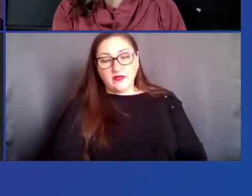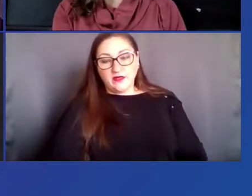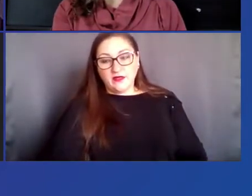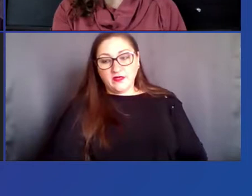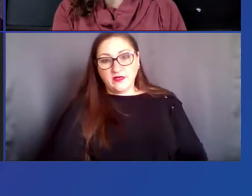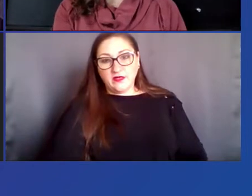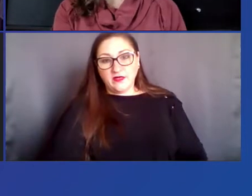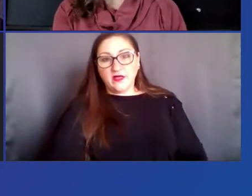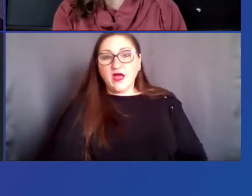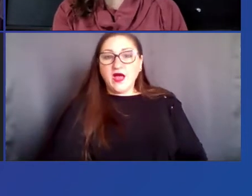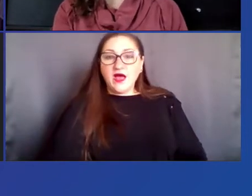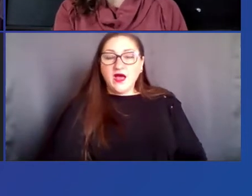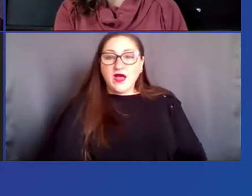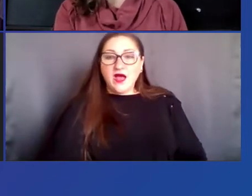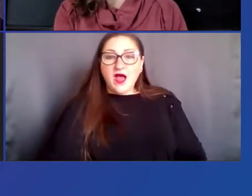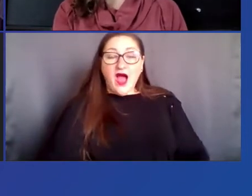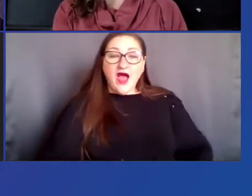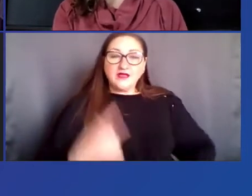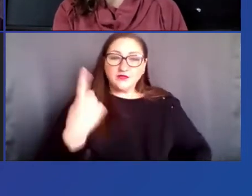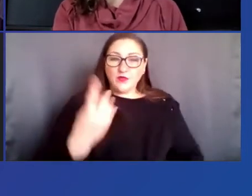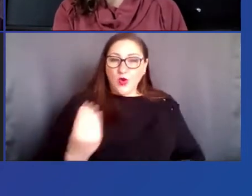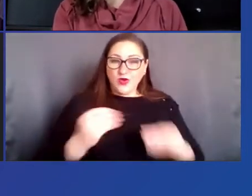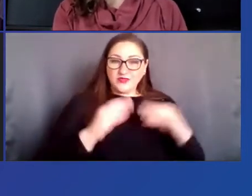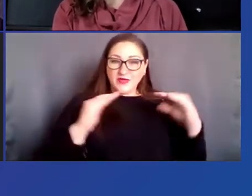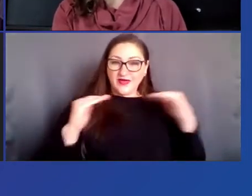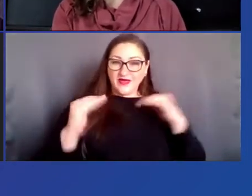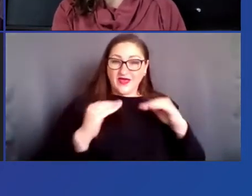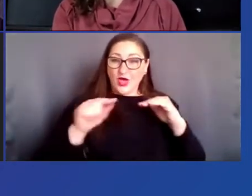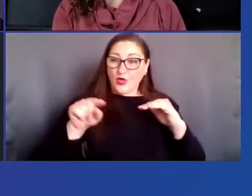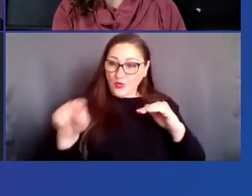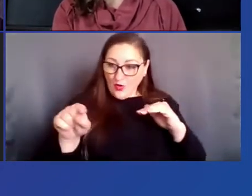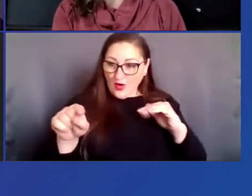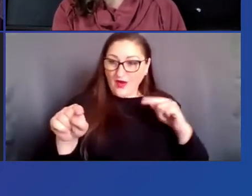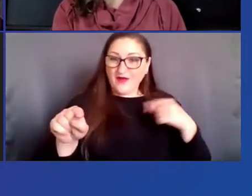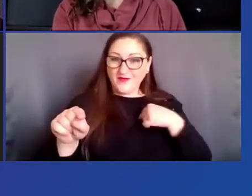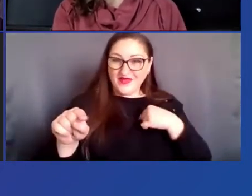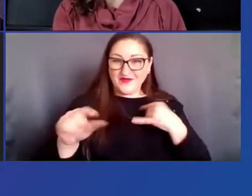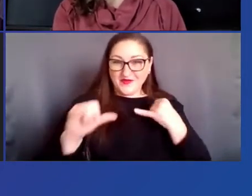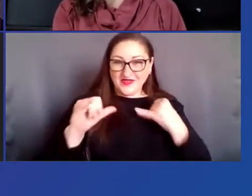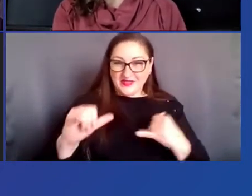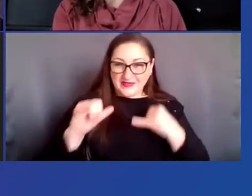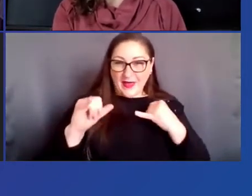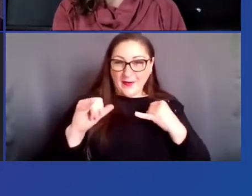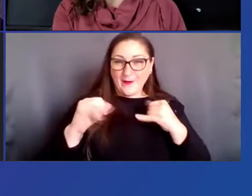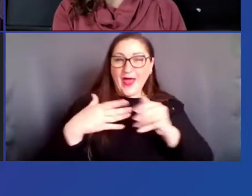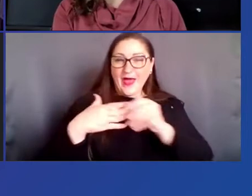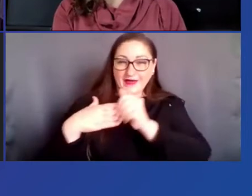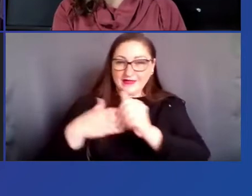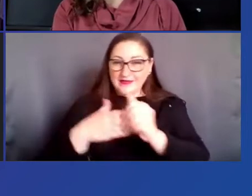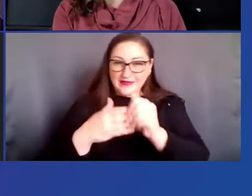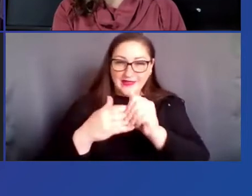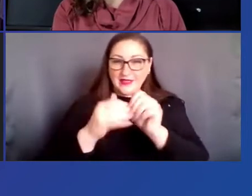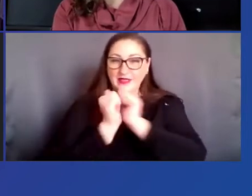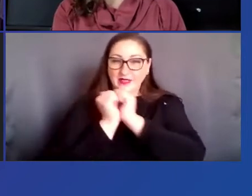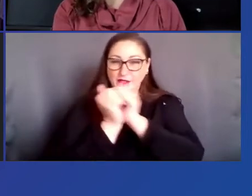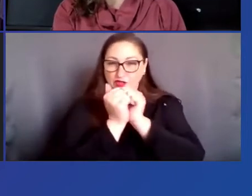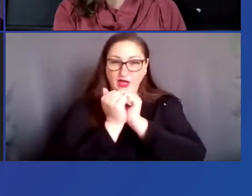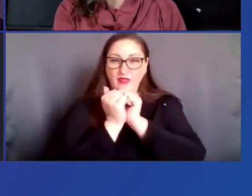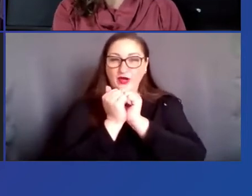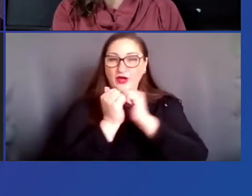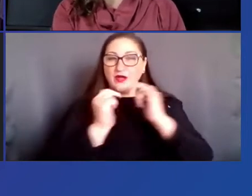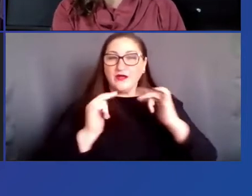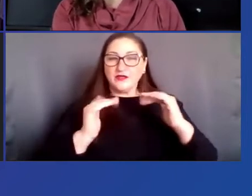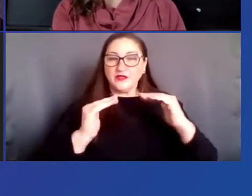like, I'm one of you, you're one of me, and let's lead each other into a better condition, a